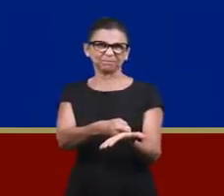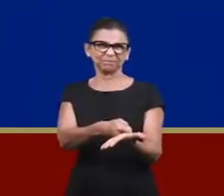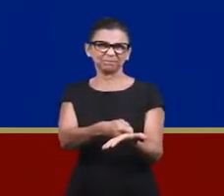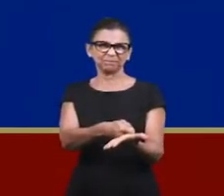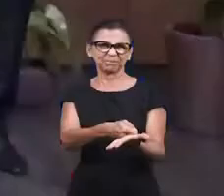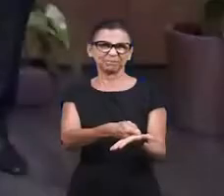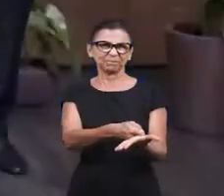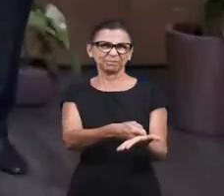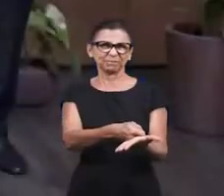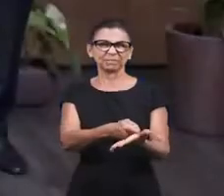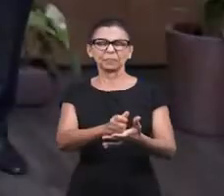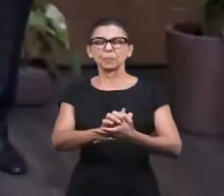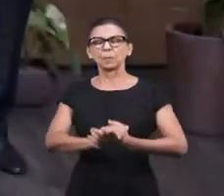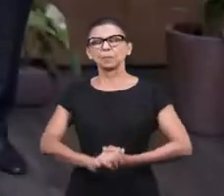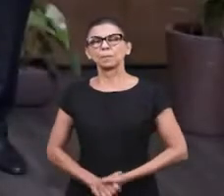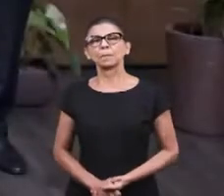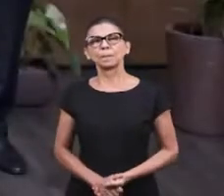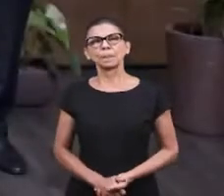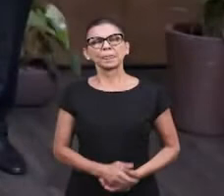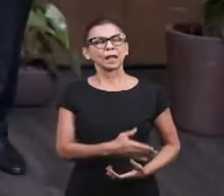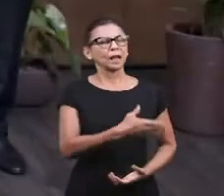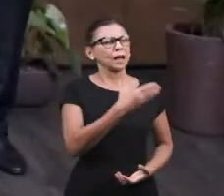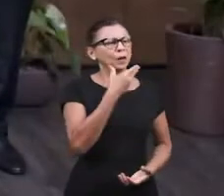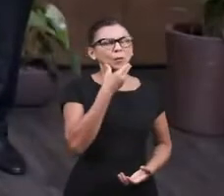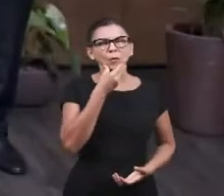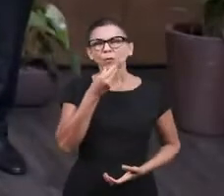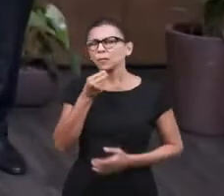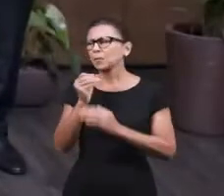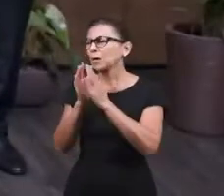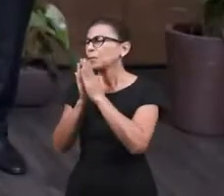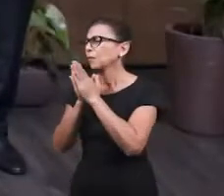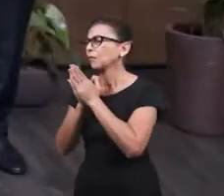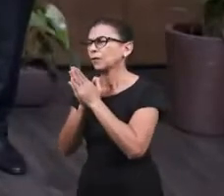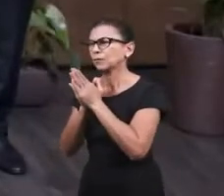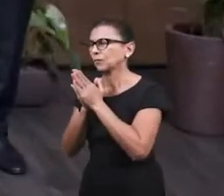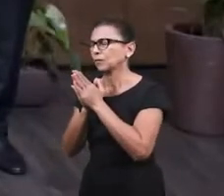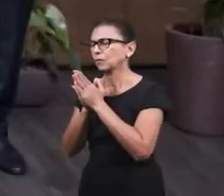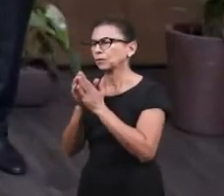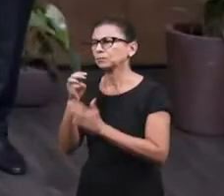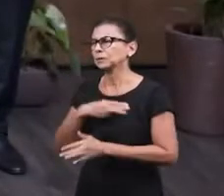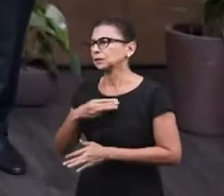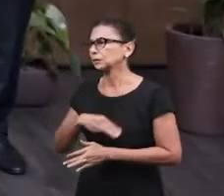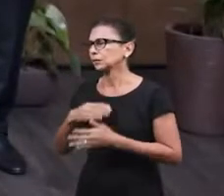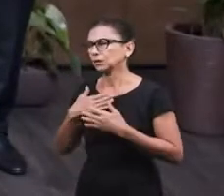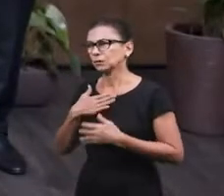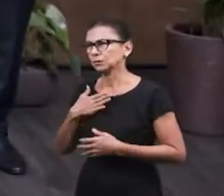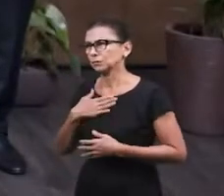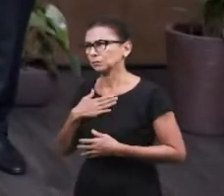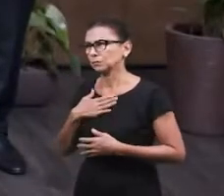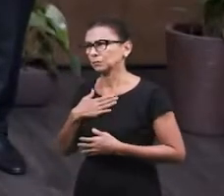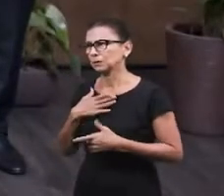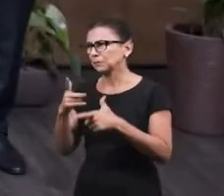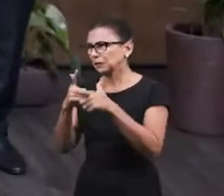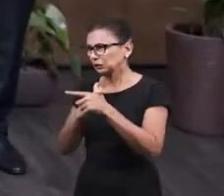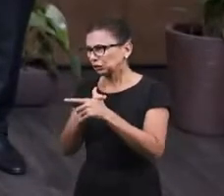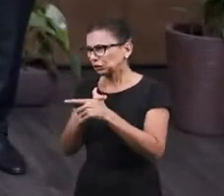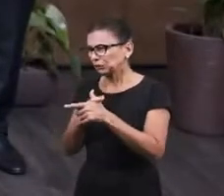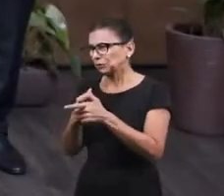man who was indebted cried out, the servant fell down before him, crying out for